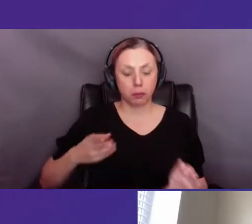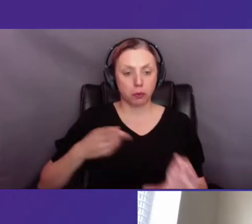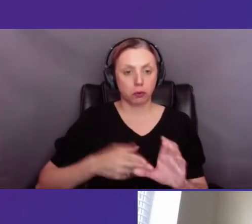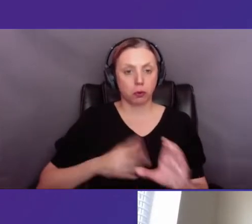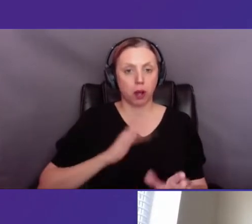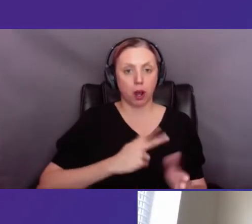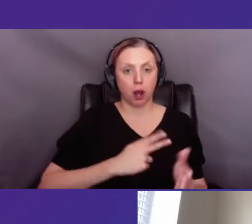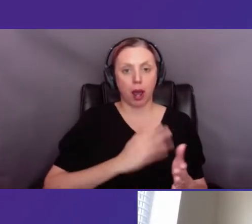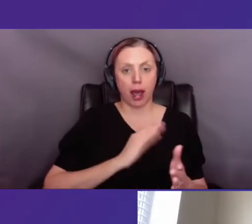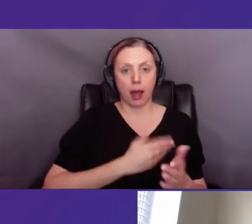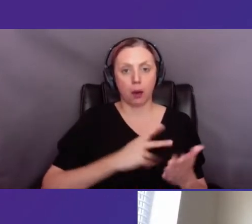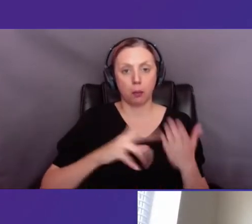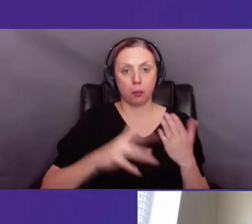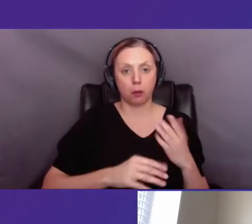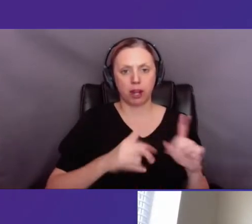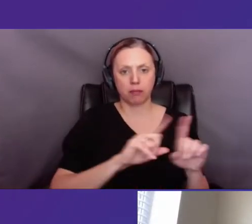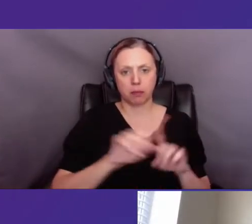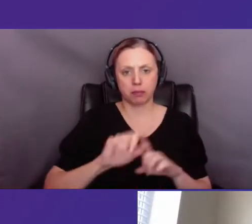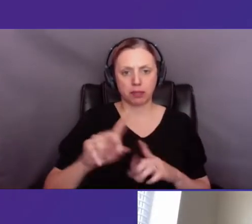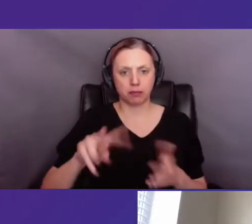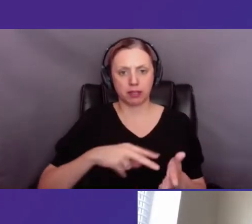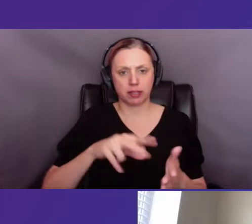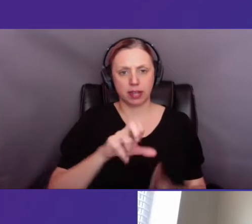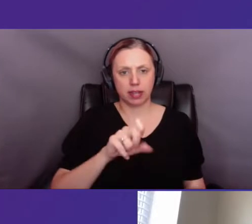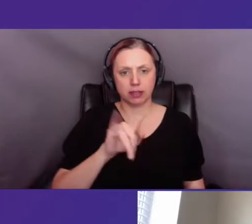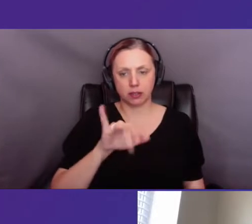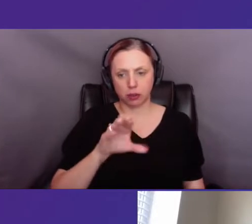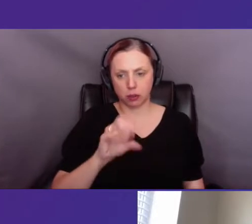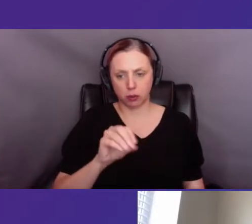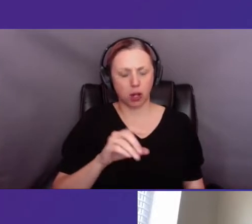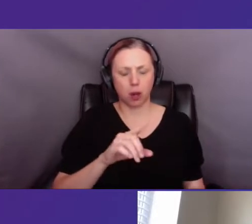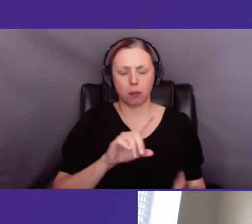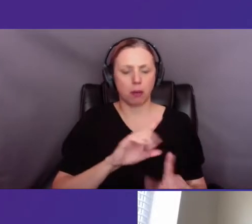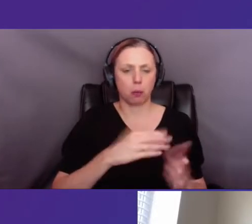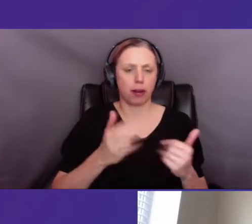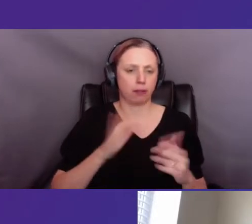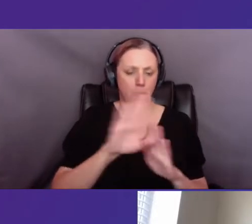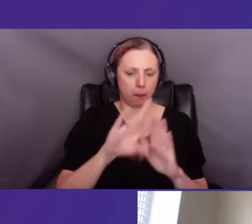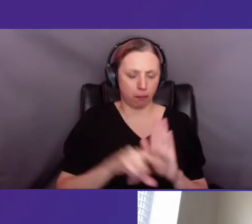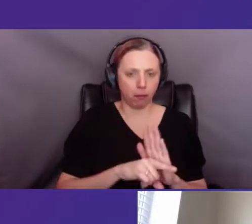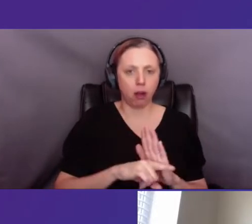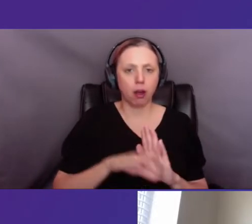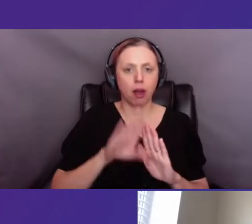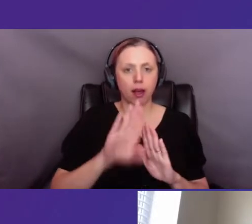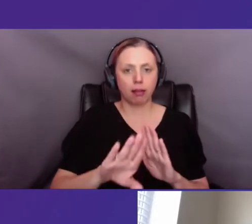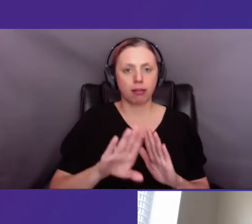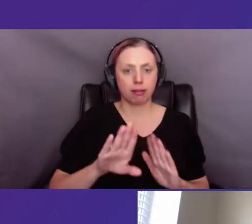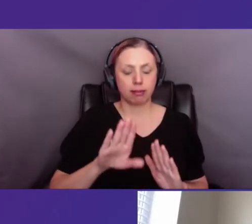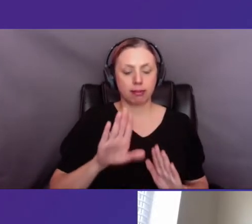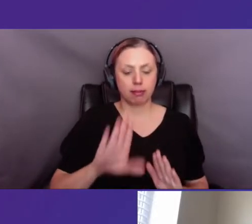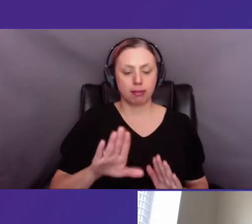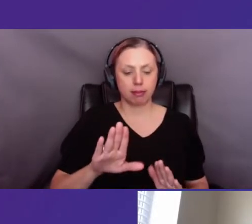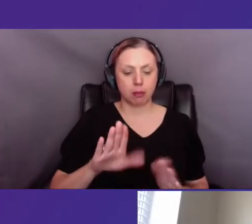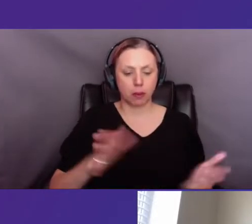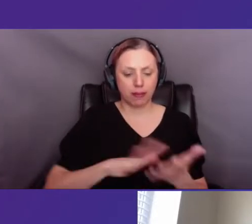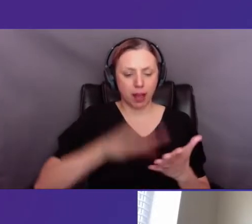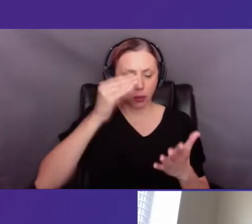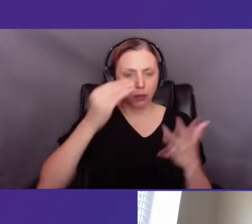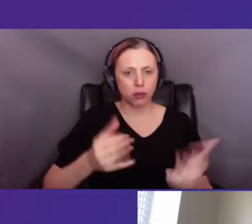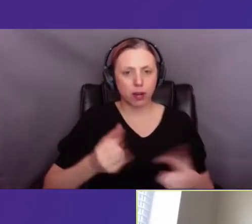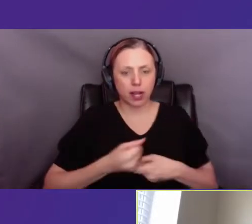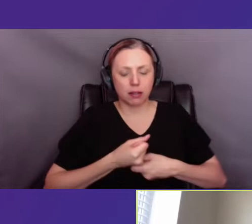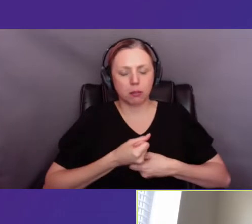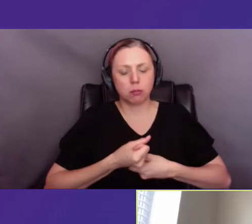studios or wherever they're coming in from, and their main takeaway today was kind of like the burnout that they